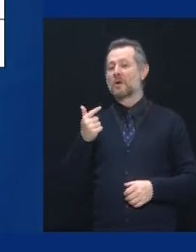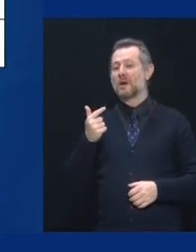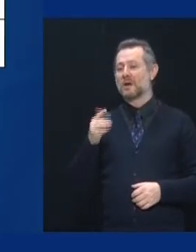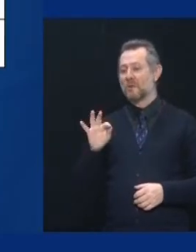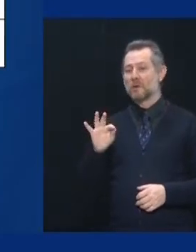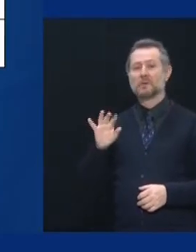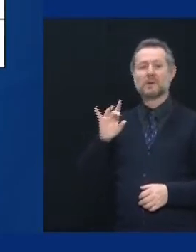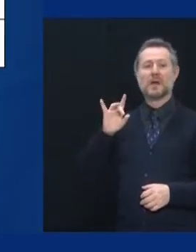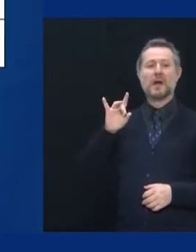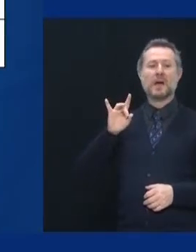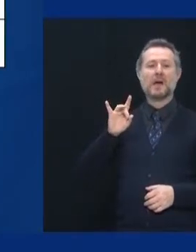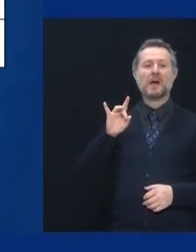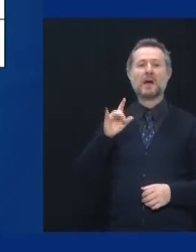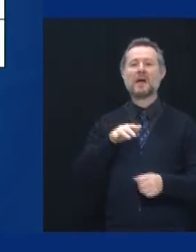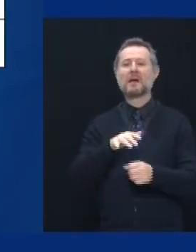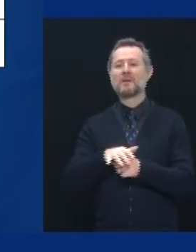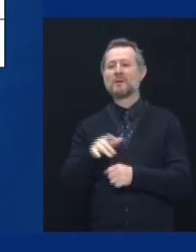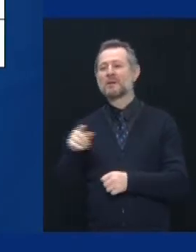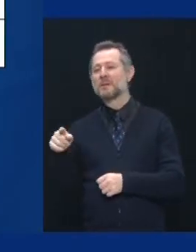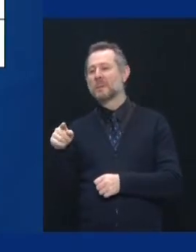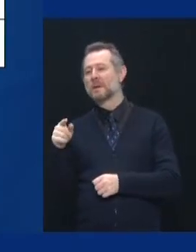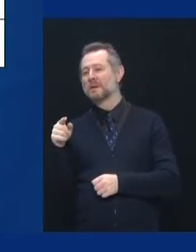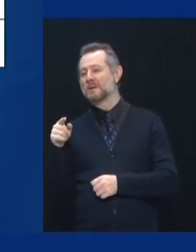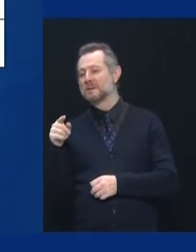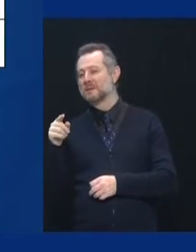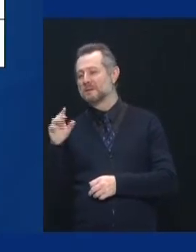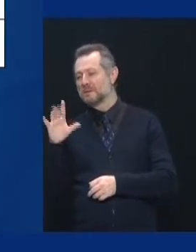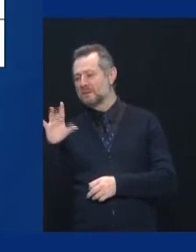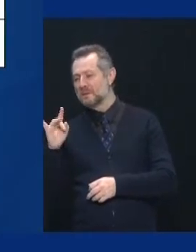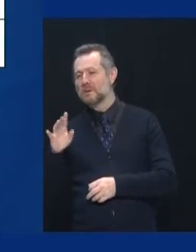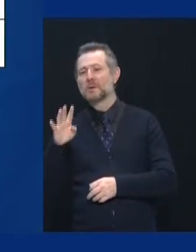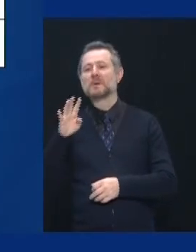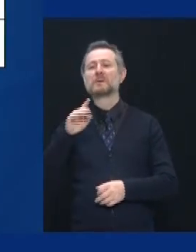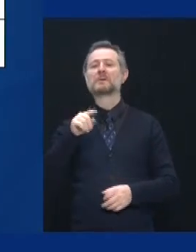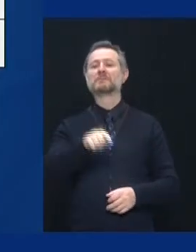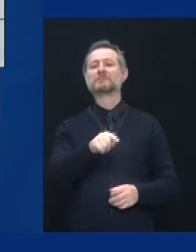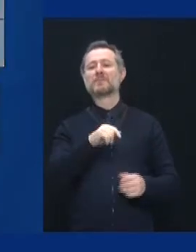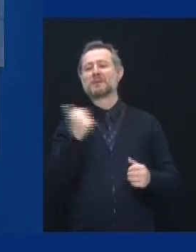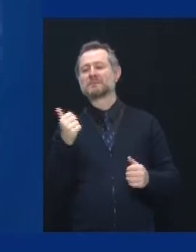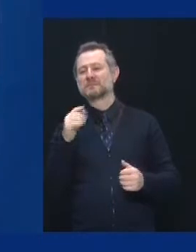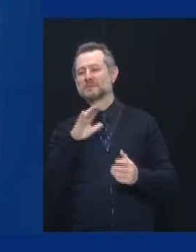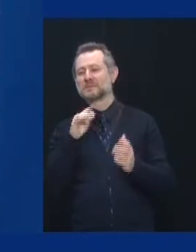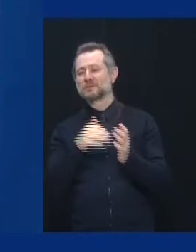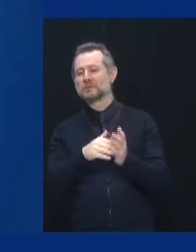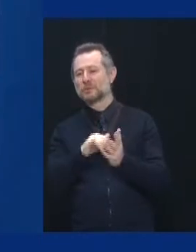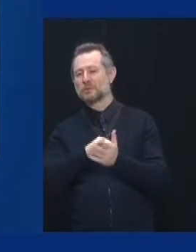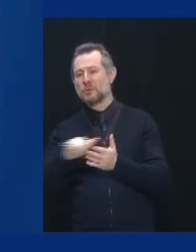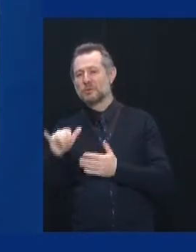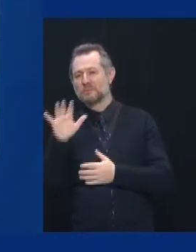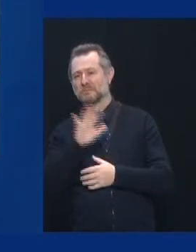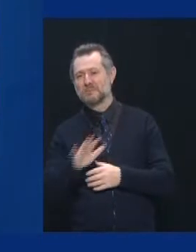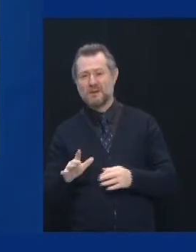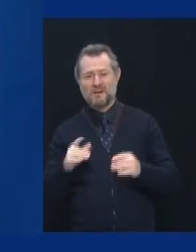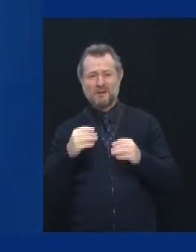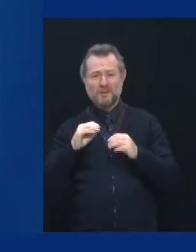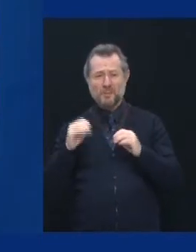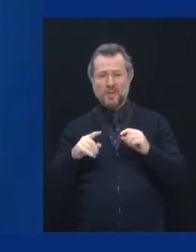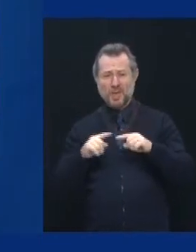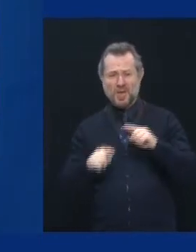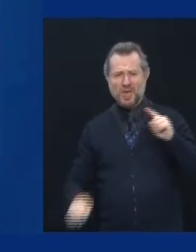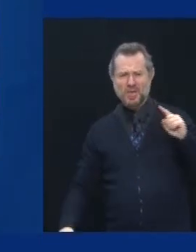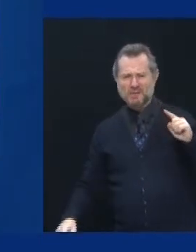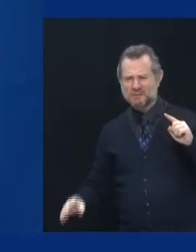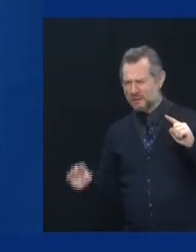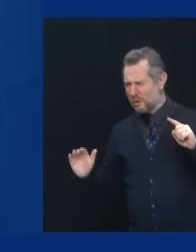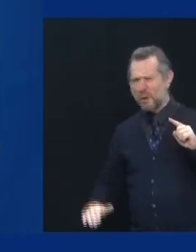at 45. Central New York, Krause Hospital 76, down to 54. 76 in